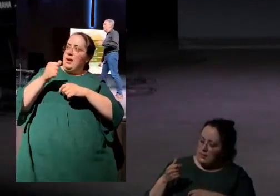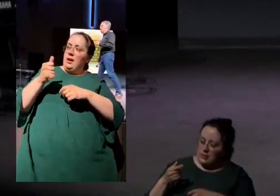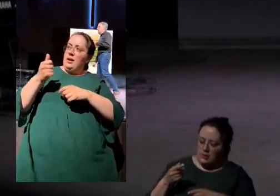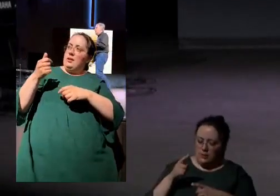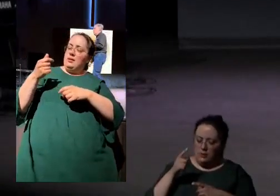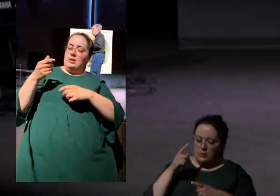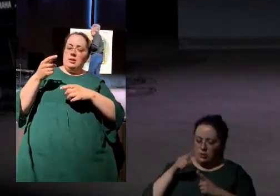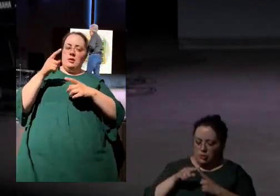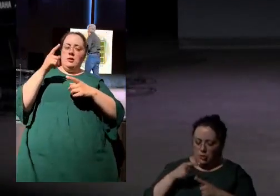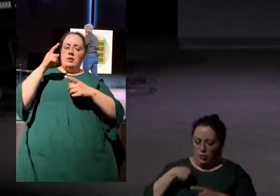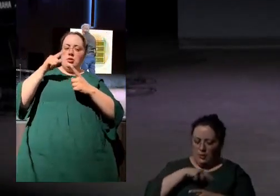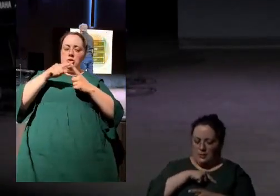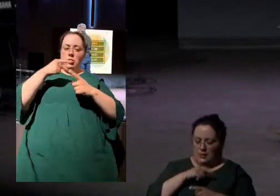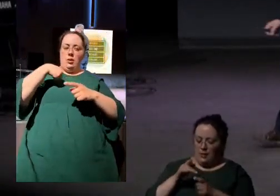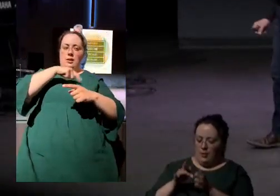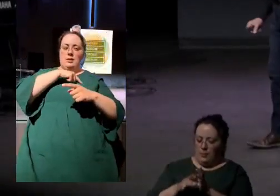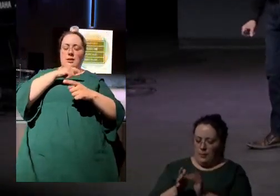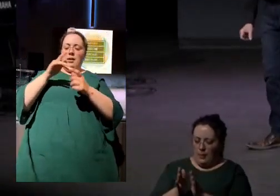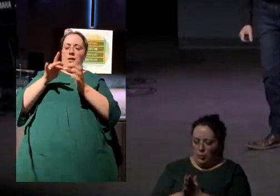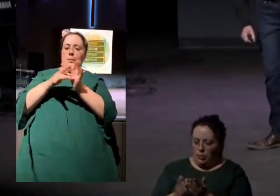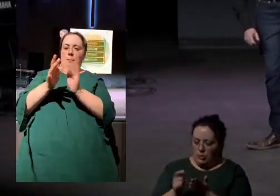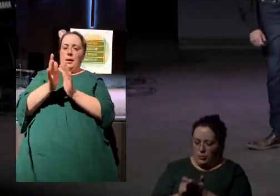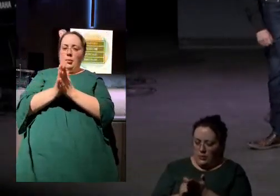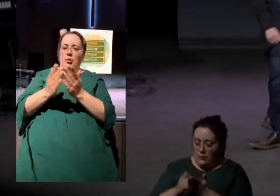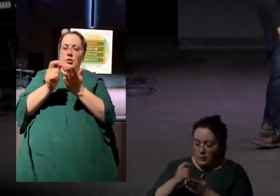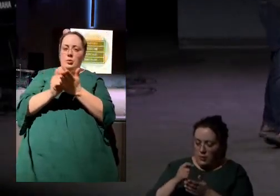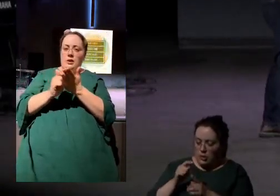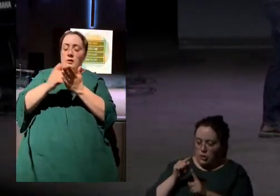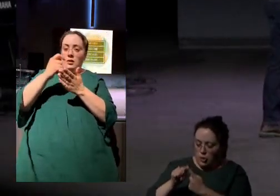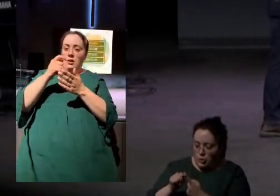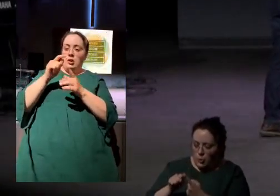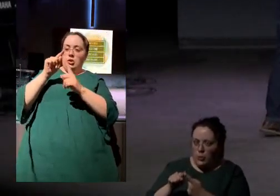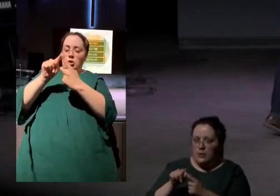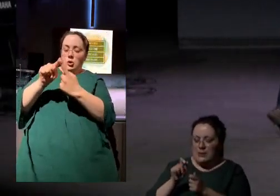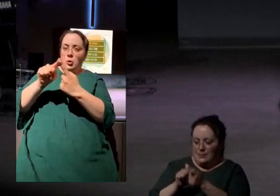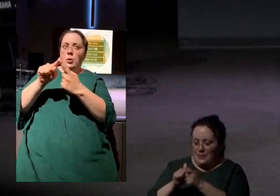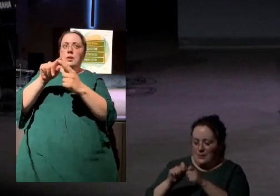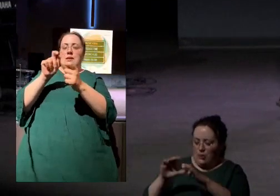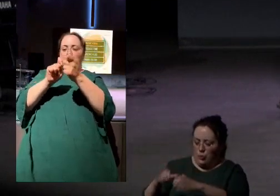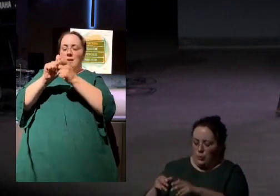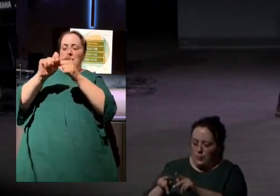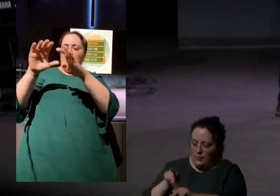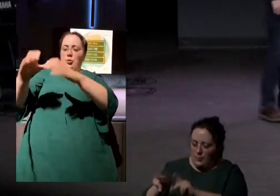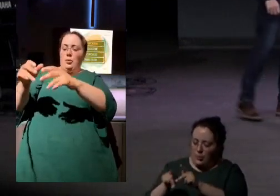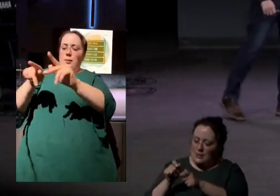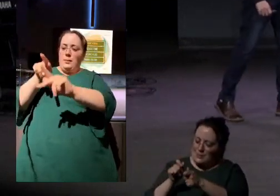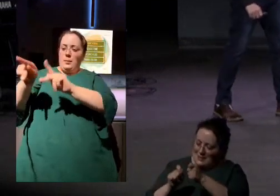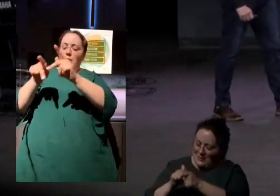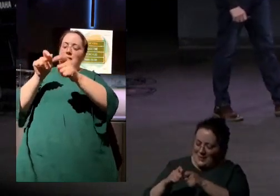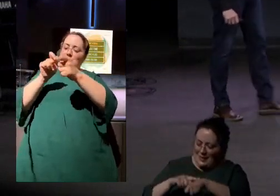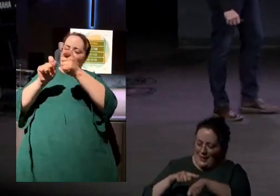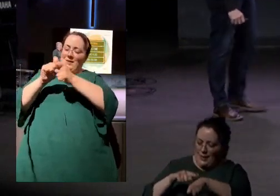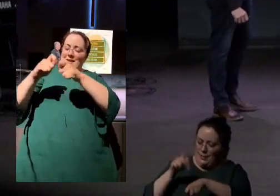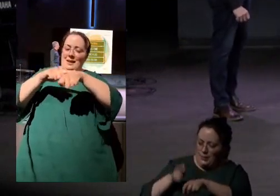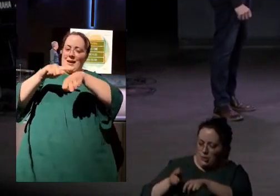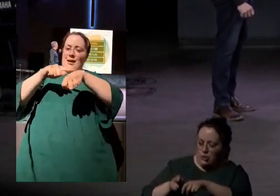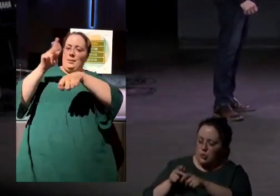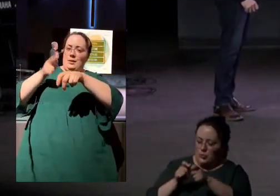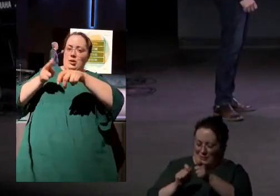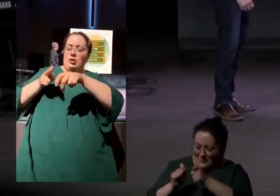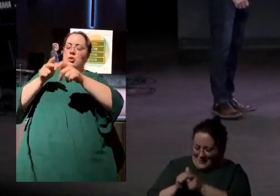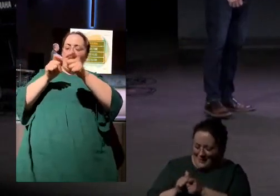in the Bible was written to a specific group of people at a specific time in history, to a